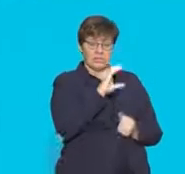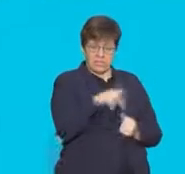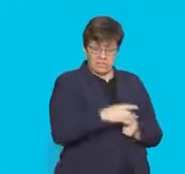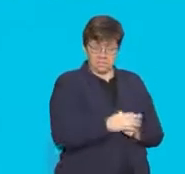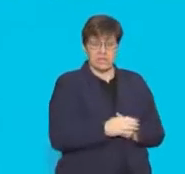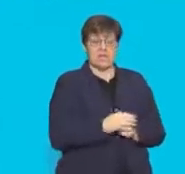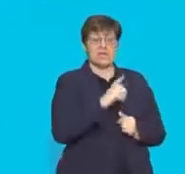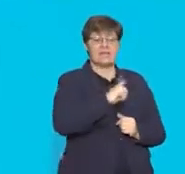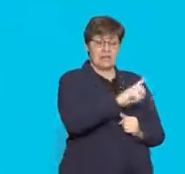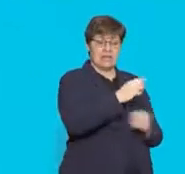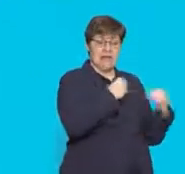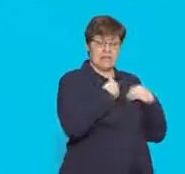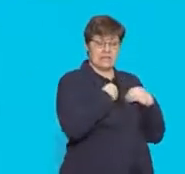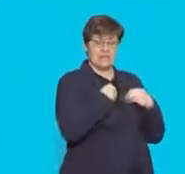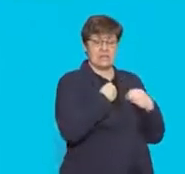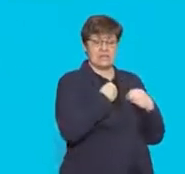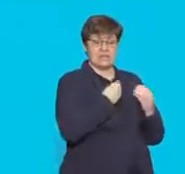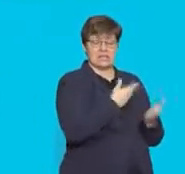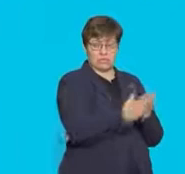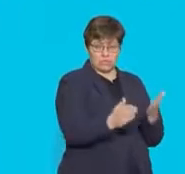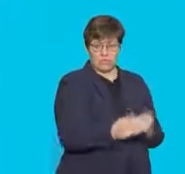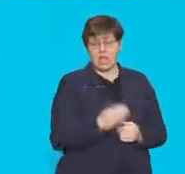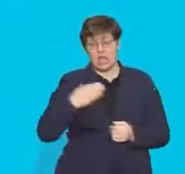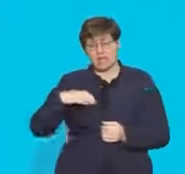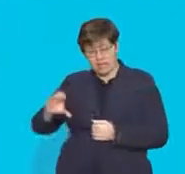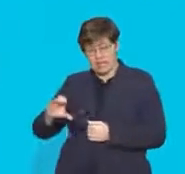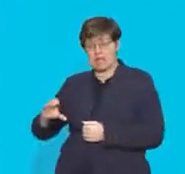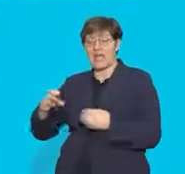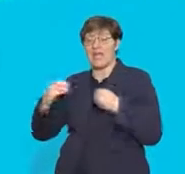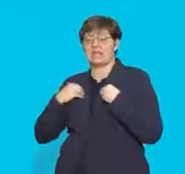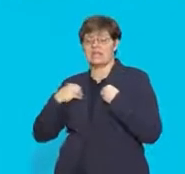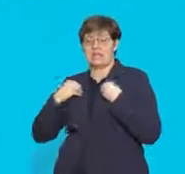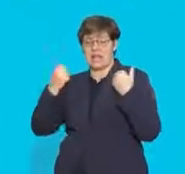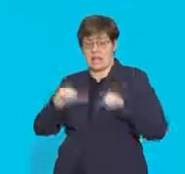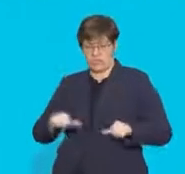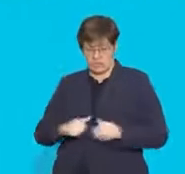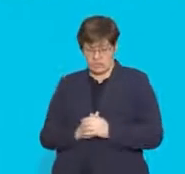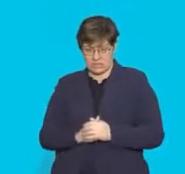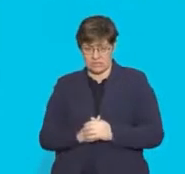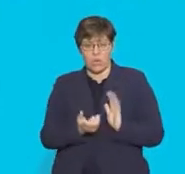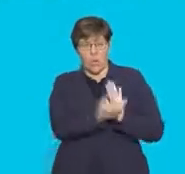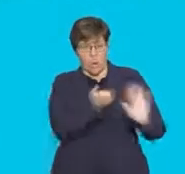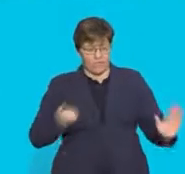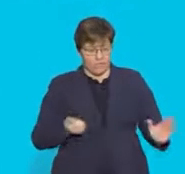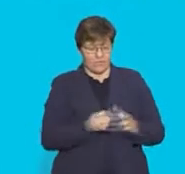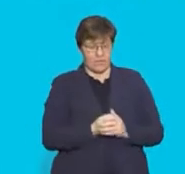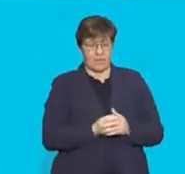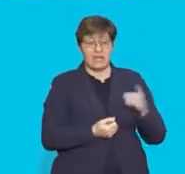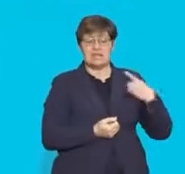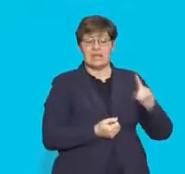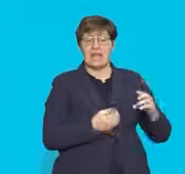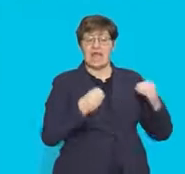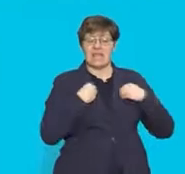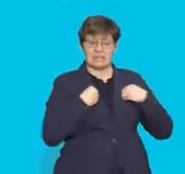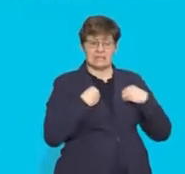asset disposal, credit the vehicles or the asset account to remove it from the asset account. So you're debiting asset